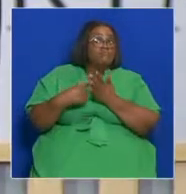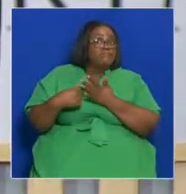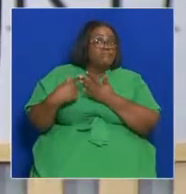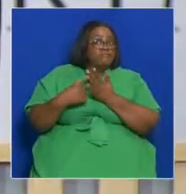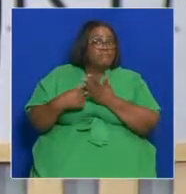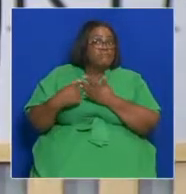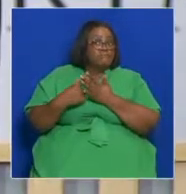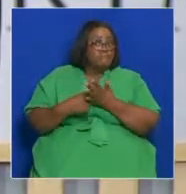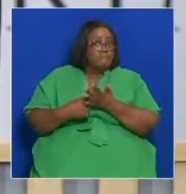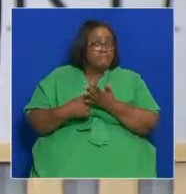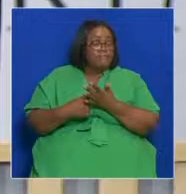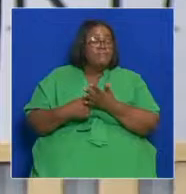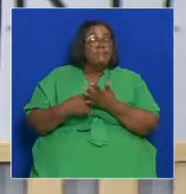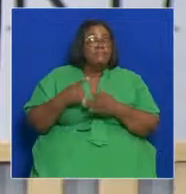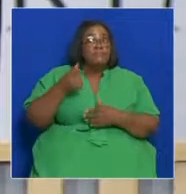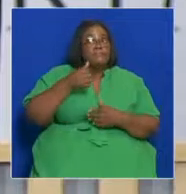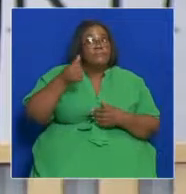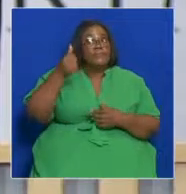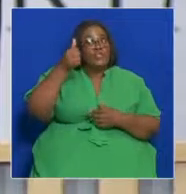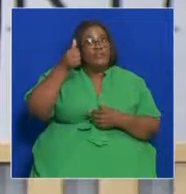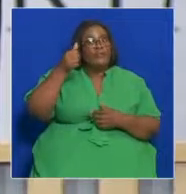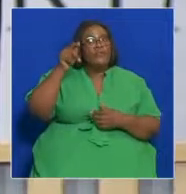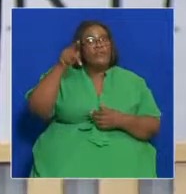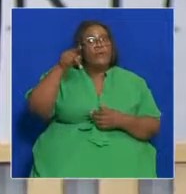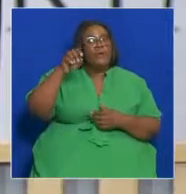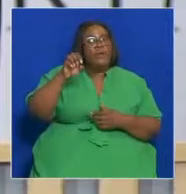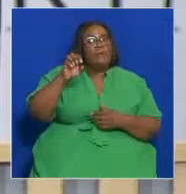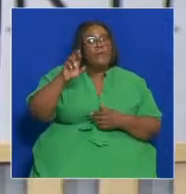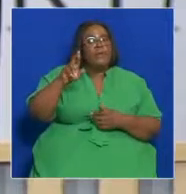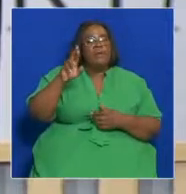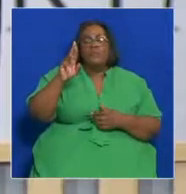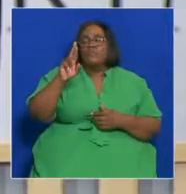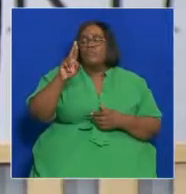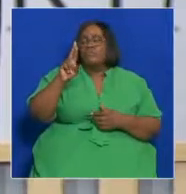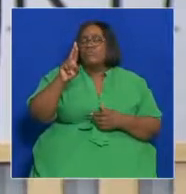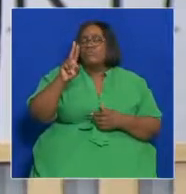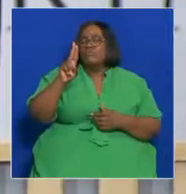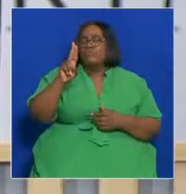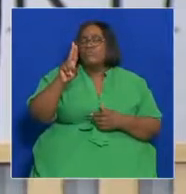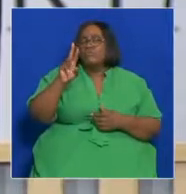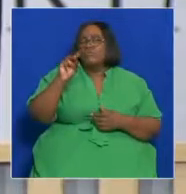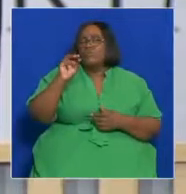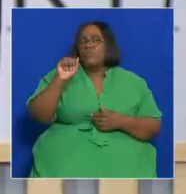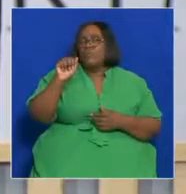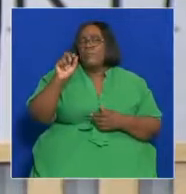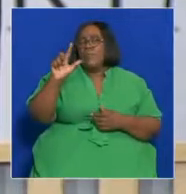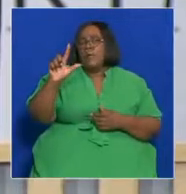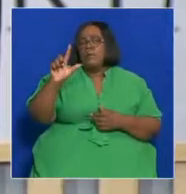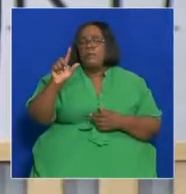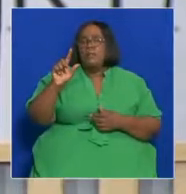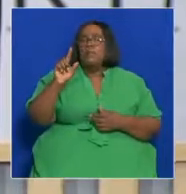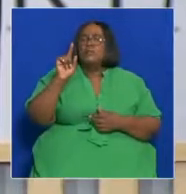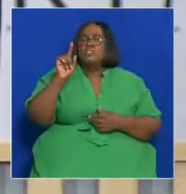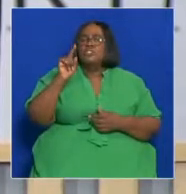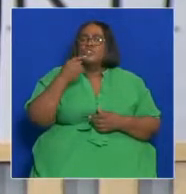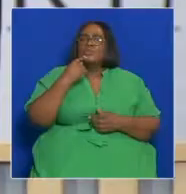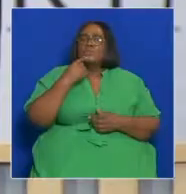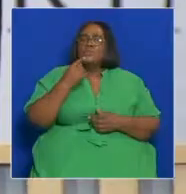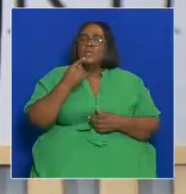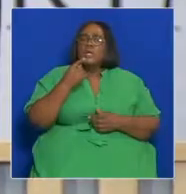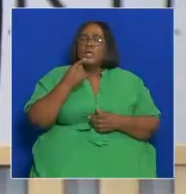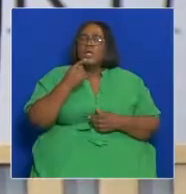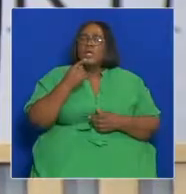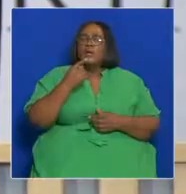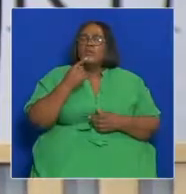Chief Perumal would make it look like there's a difference of opinion in